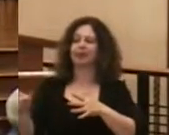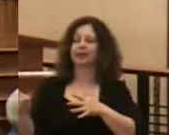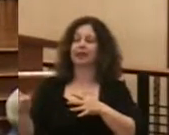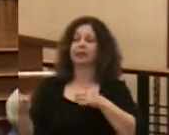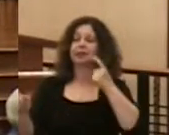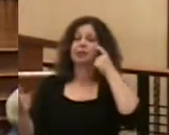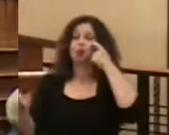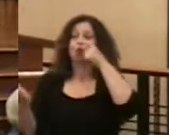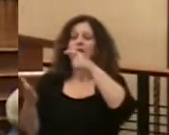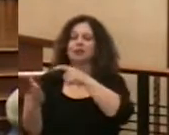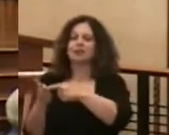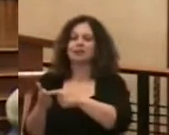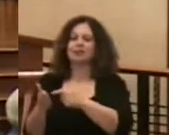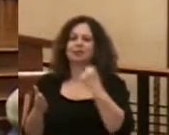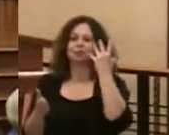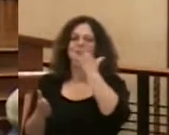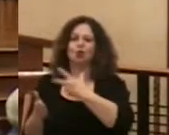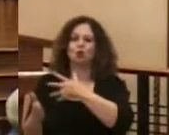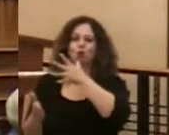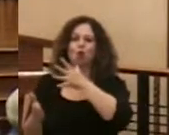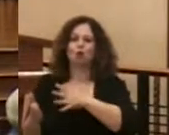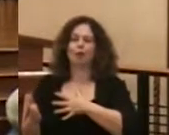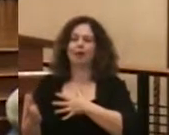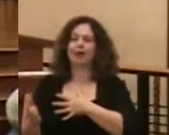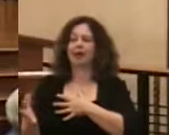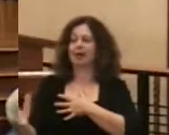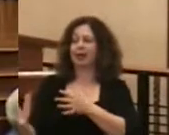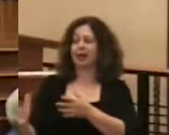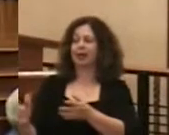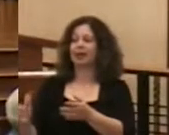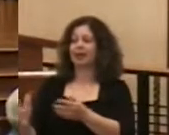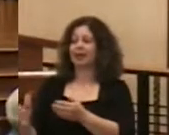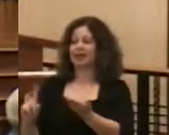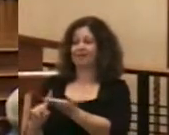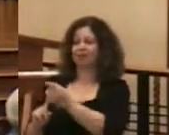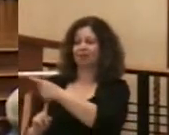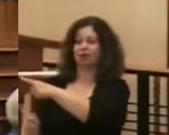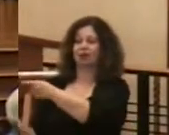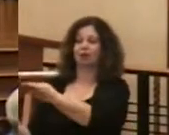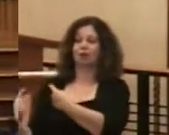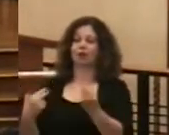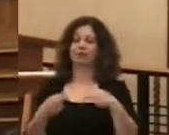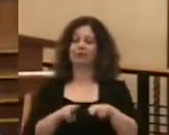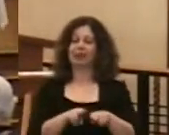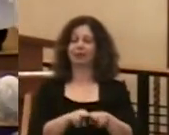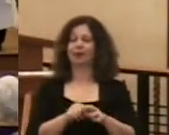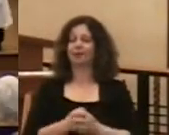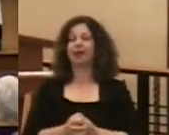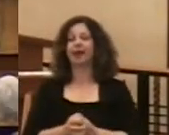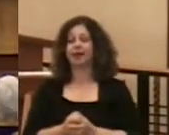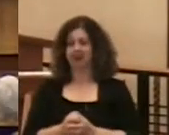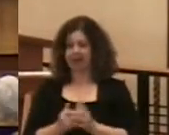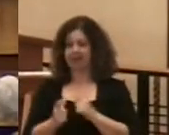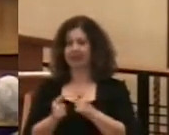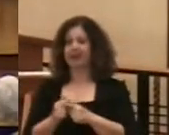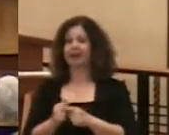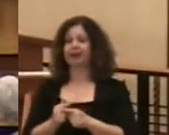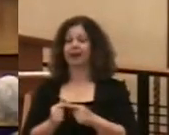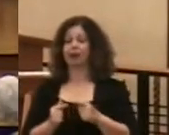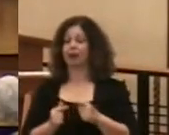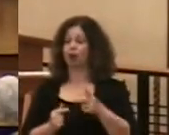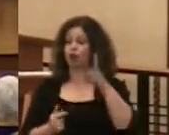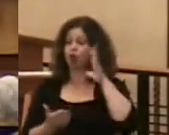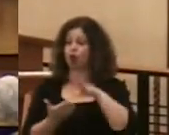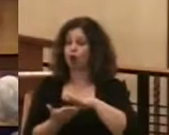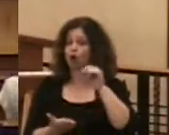woman, schemed to get her into his bed, and when he found out she was with child, he plotted to have